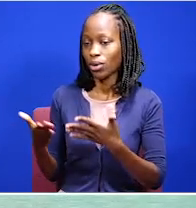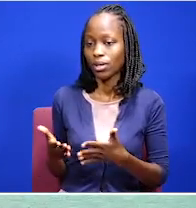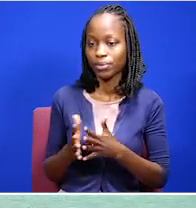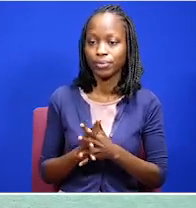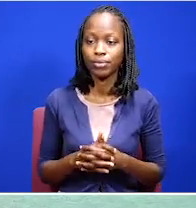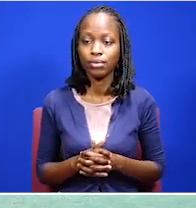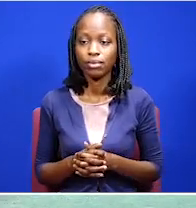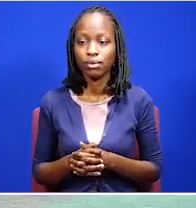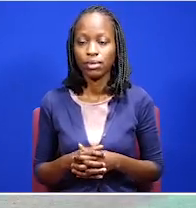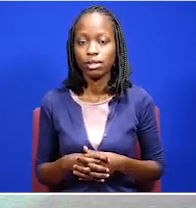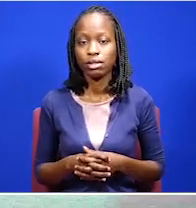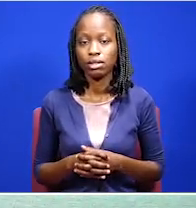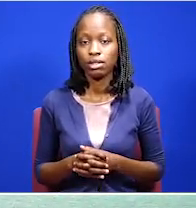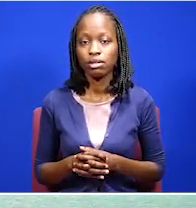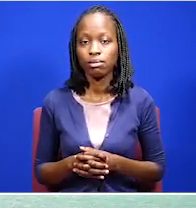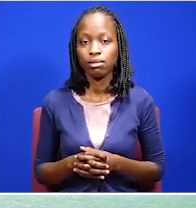much.